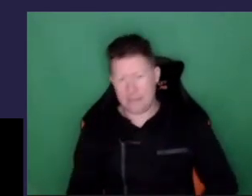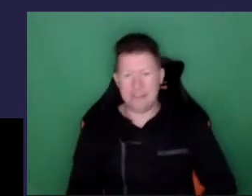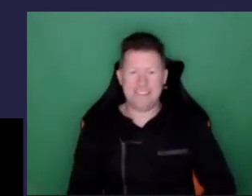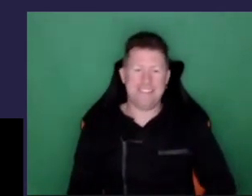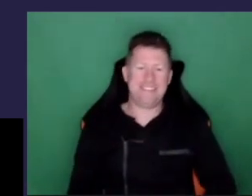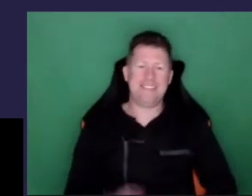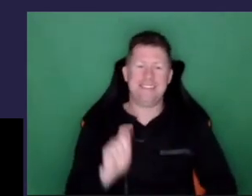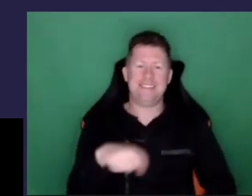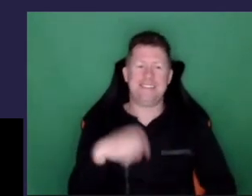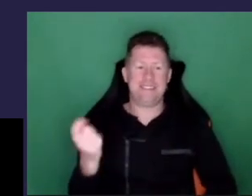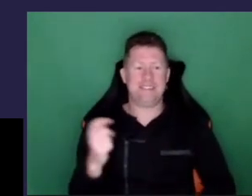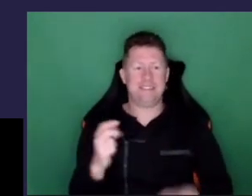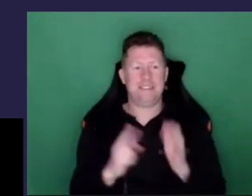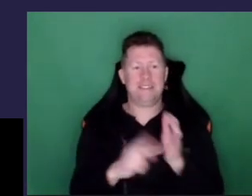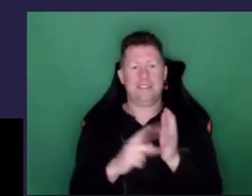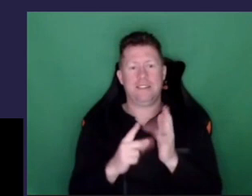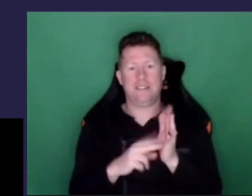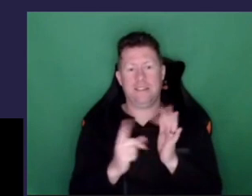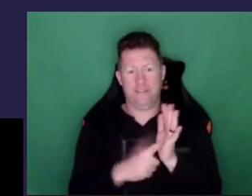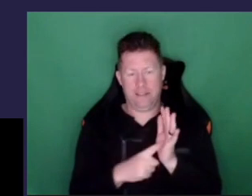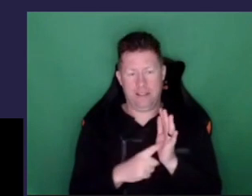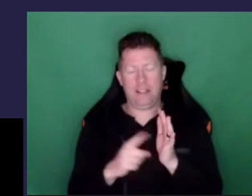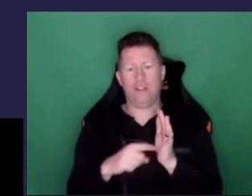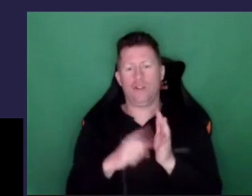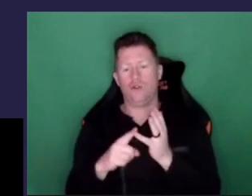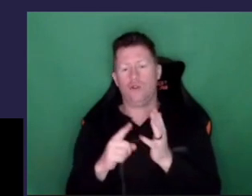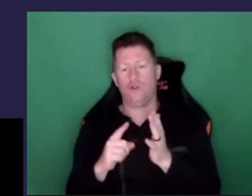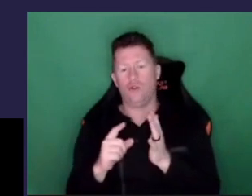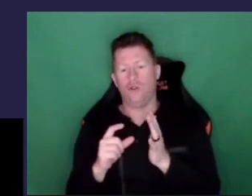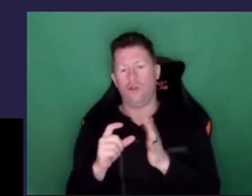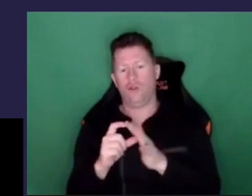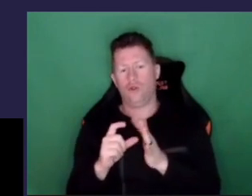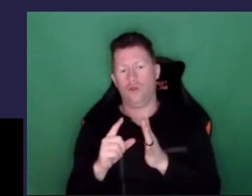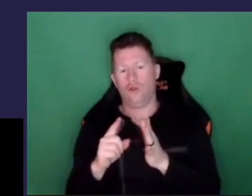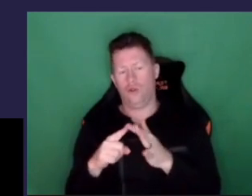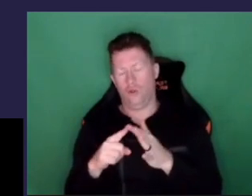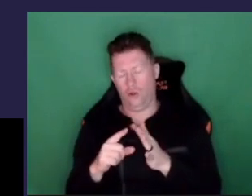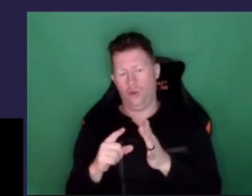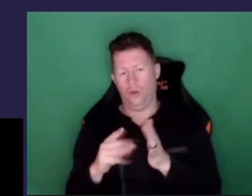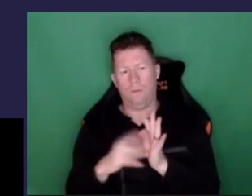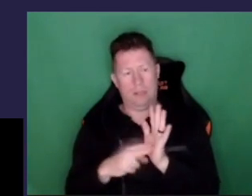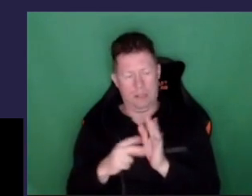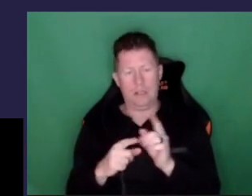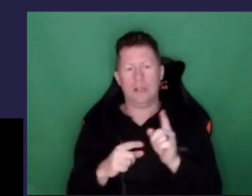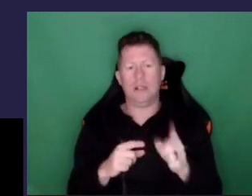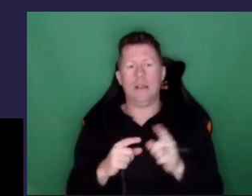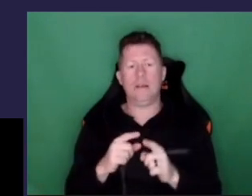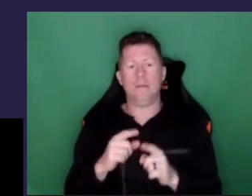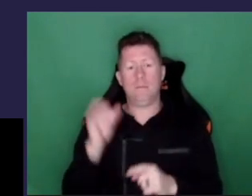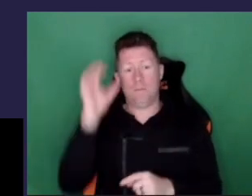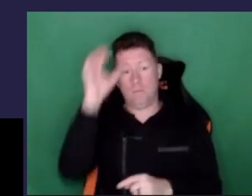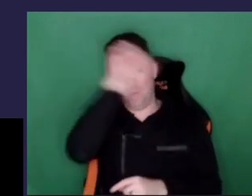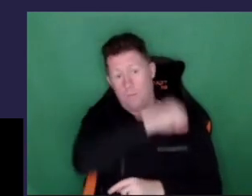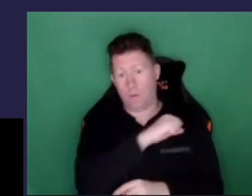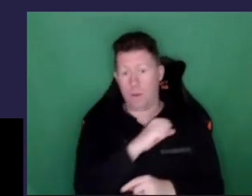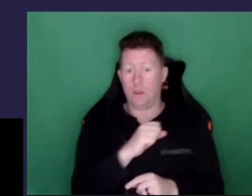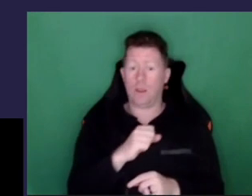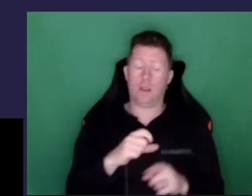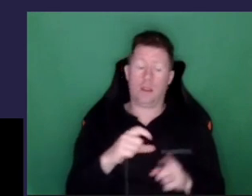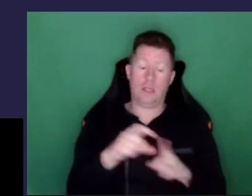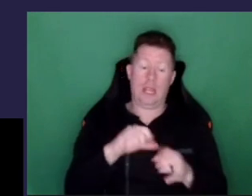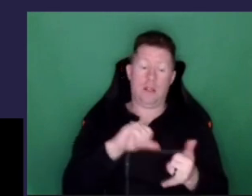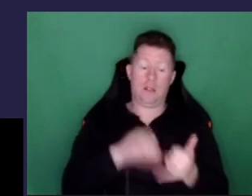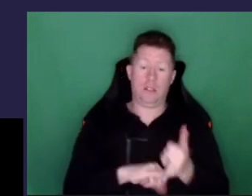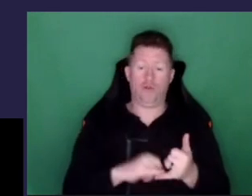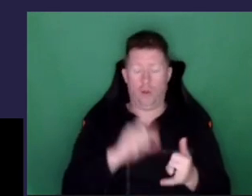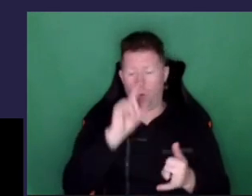This is Mosella Collier and a little girl named June. This is many years ago when there was the assumption that a child with Down syndrome was not an